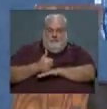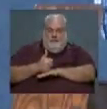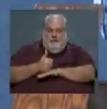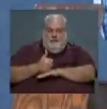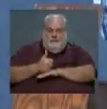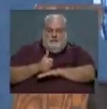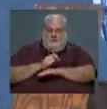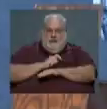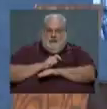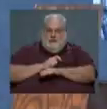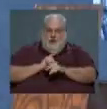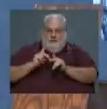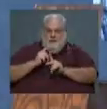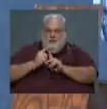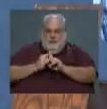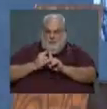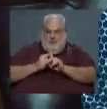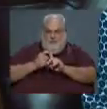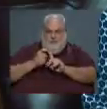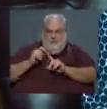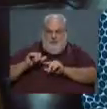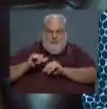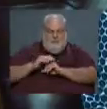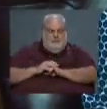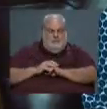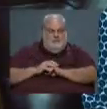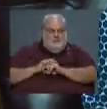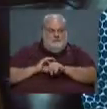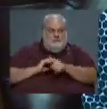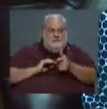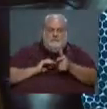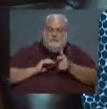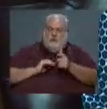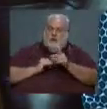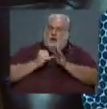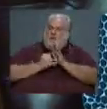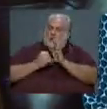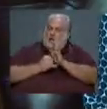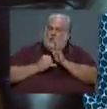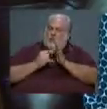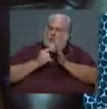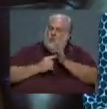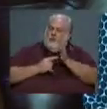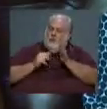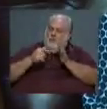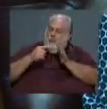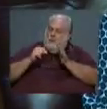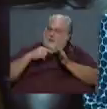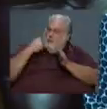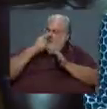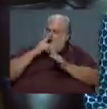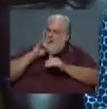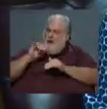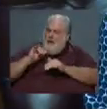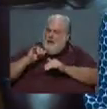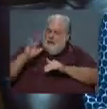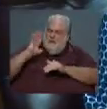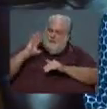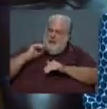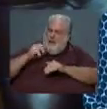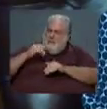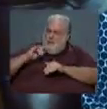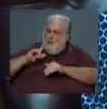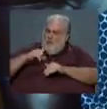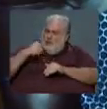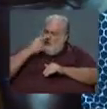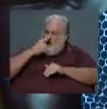And do you have renderings of what the apartment complex is going to look like? I know we saw some back in April, but I